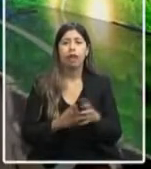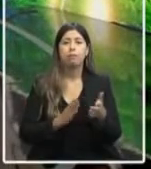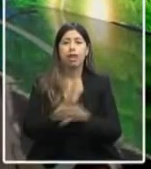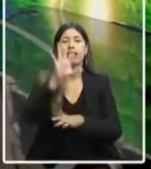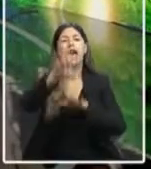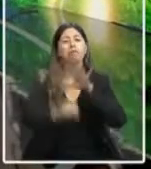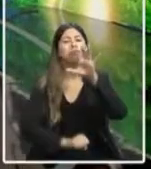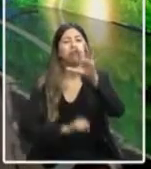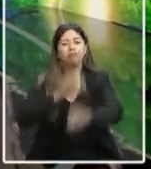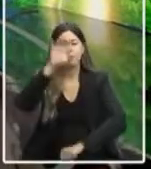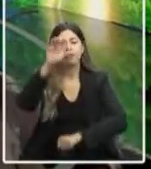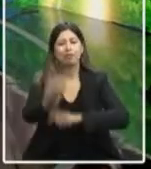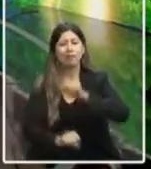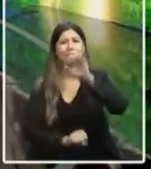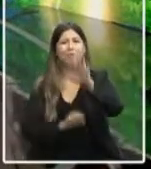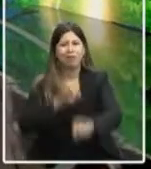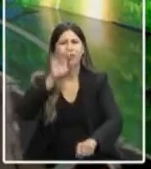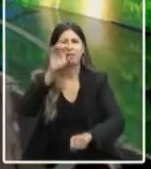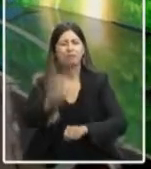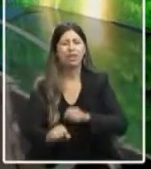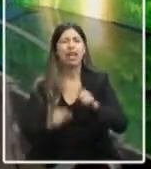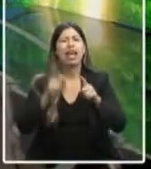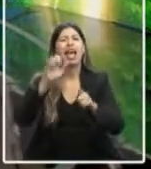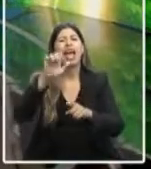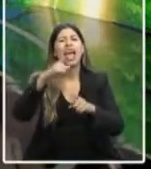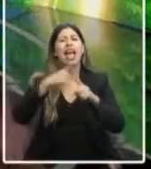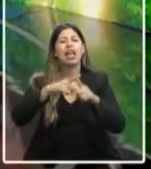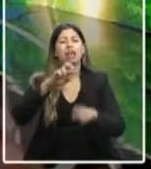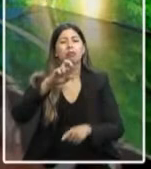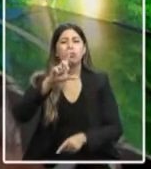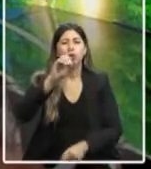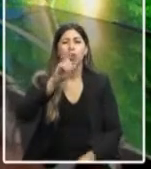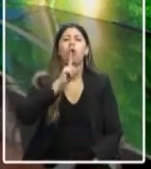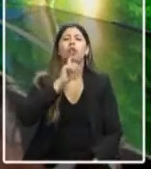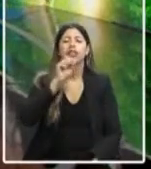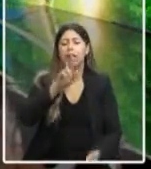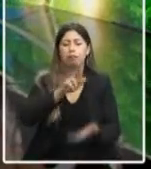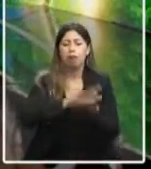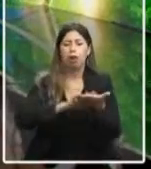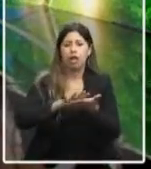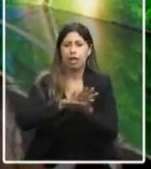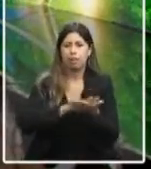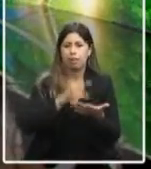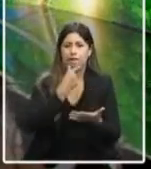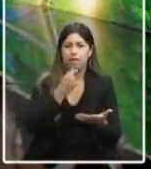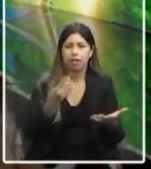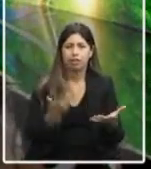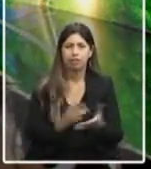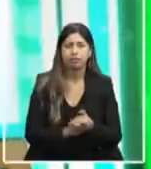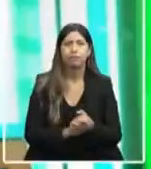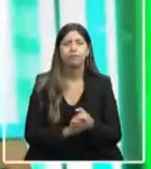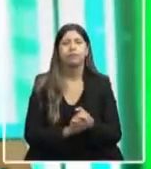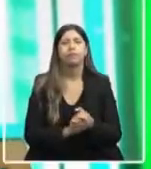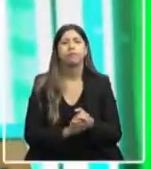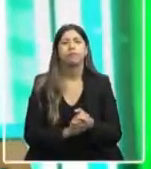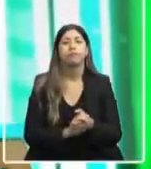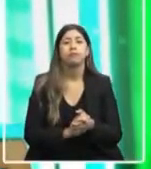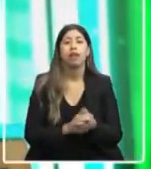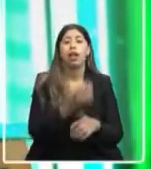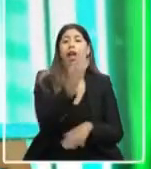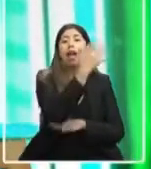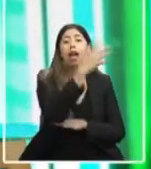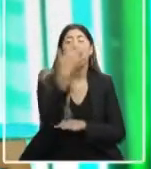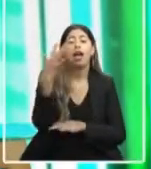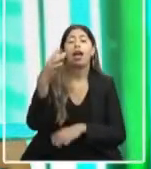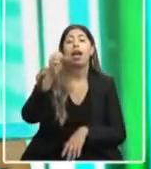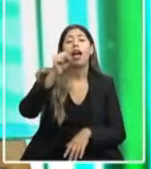resolved. So take one very simple example. The Amazonia is dying because it's been cut